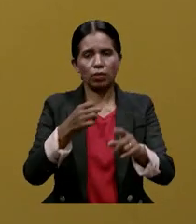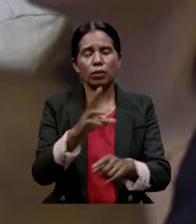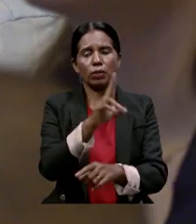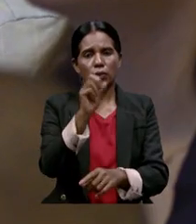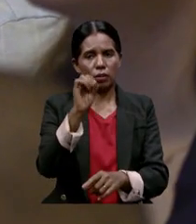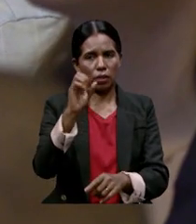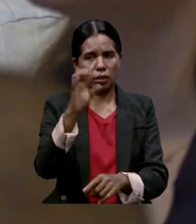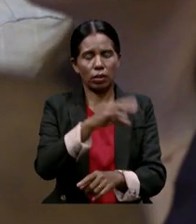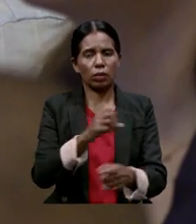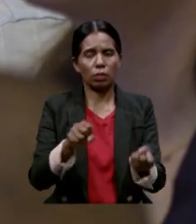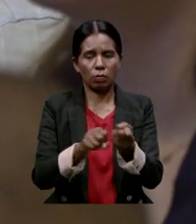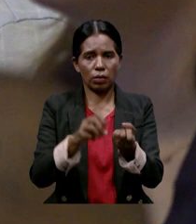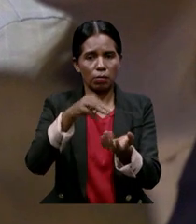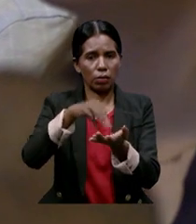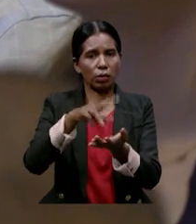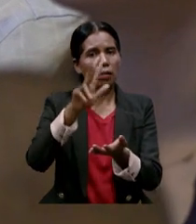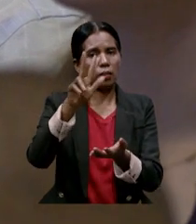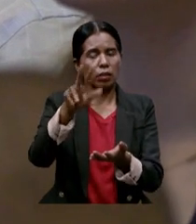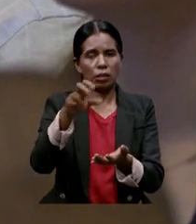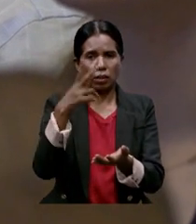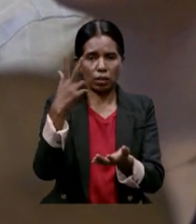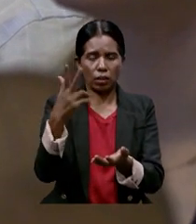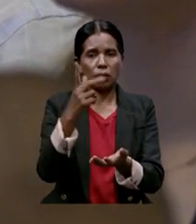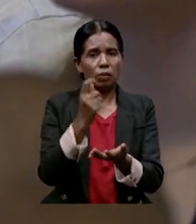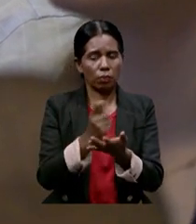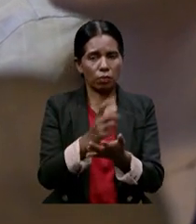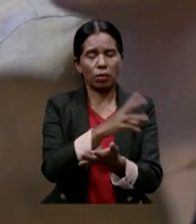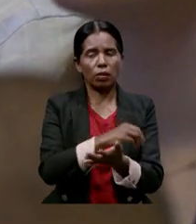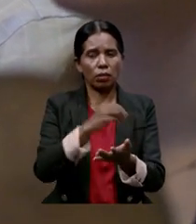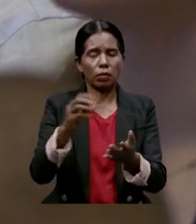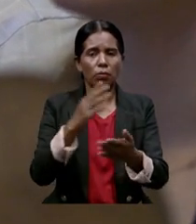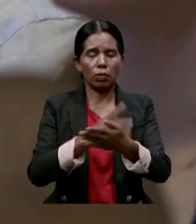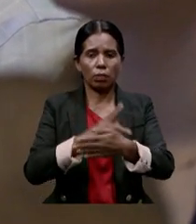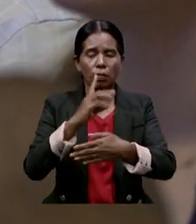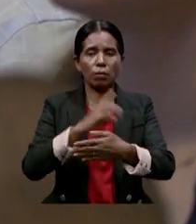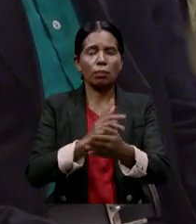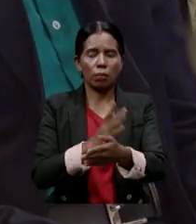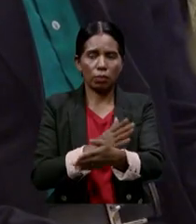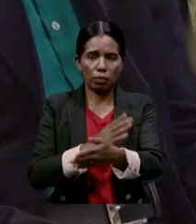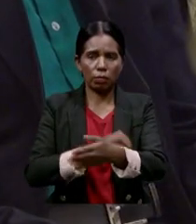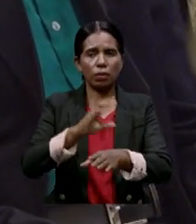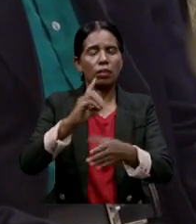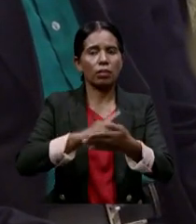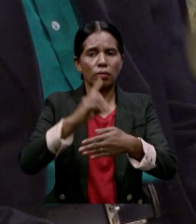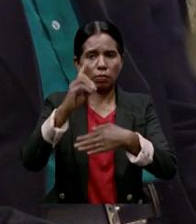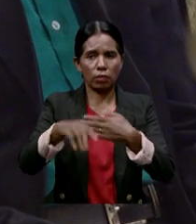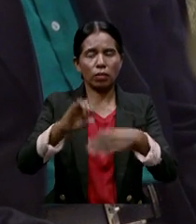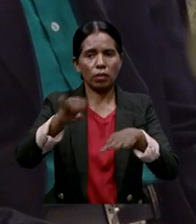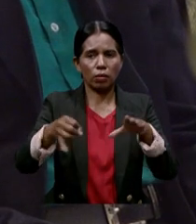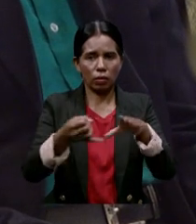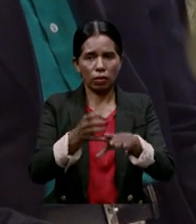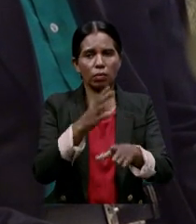contribuyó na milhão a tustolu ruanul resin o di promove desenvolvimento inclusivo, pacífico, próspero,